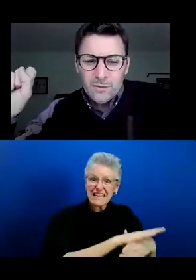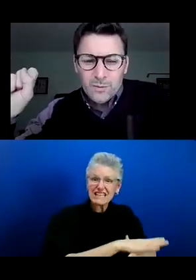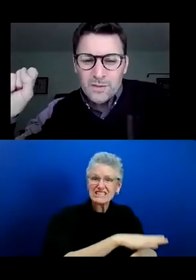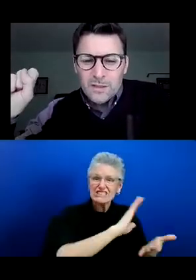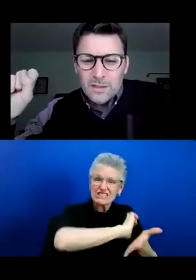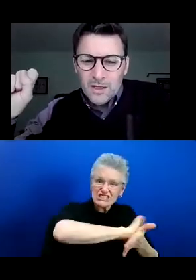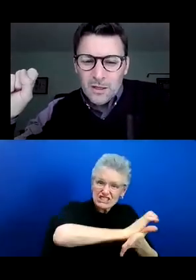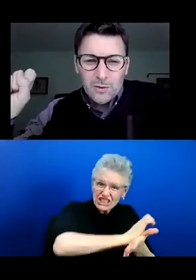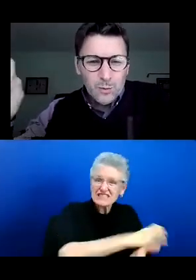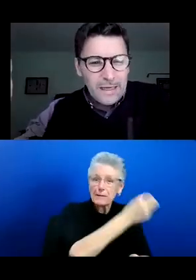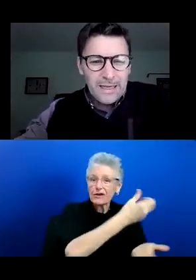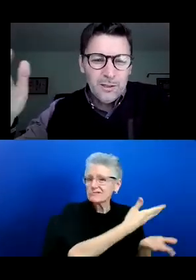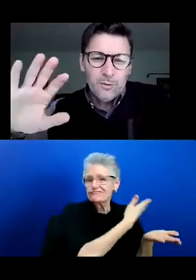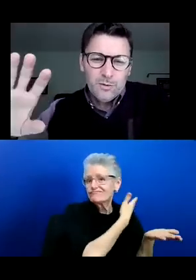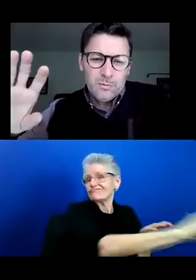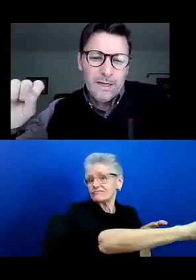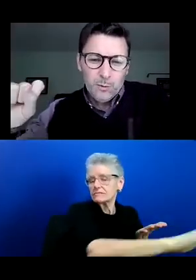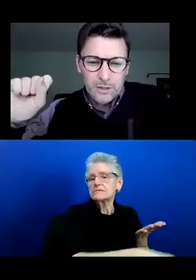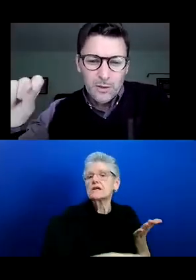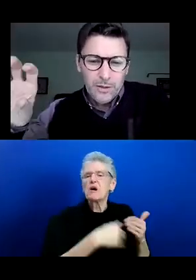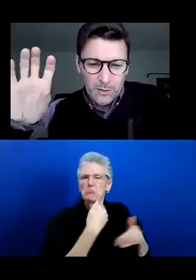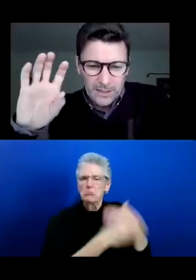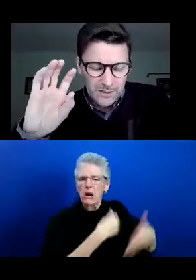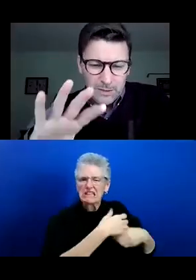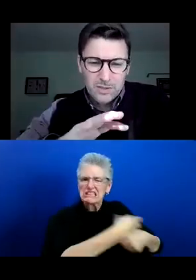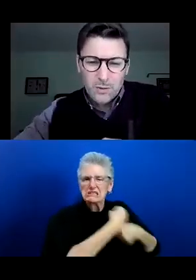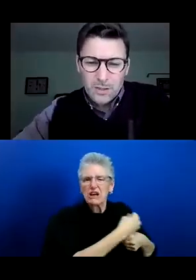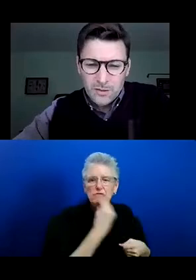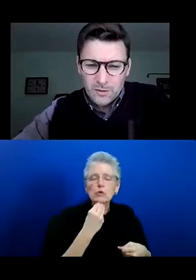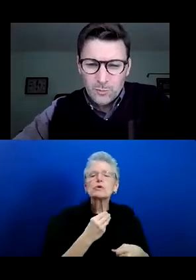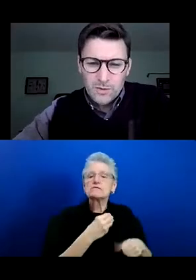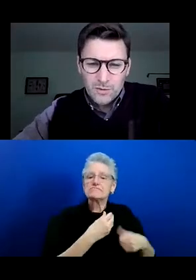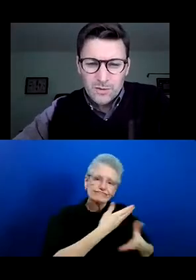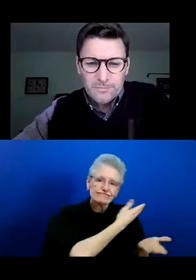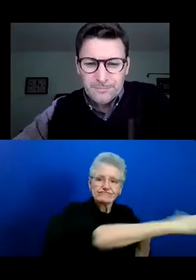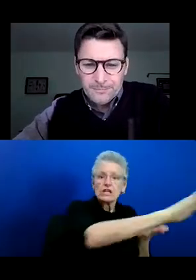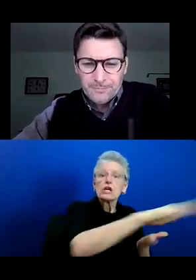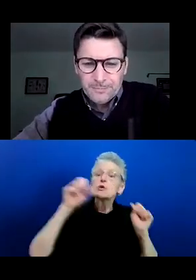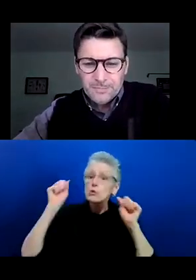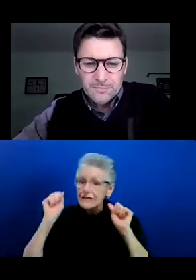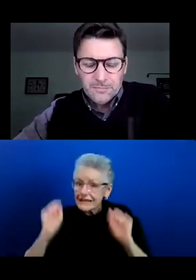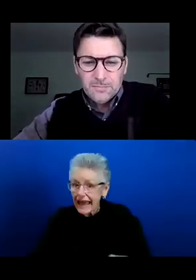processed foods, you can reverse plaque. We know that has been shown in clinical research.